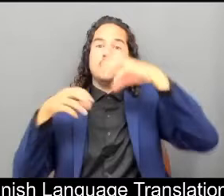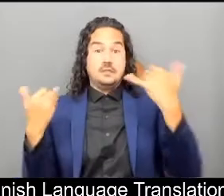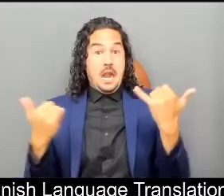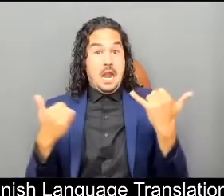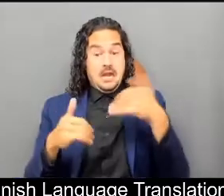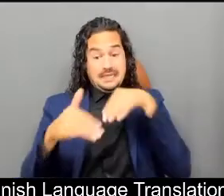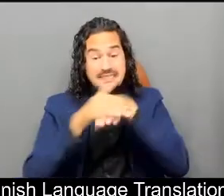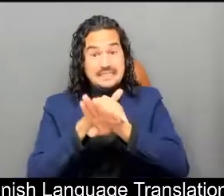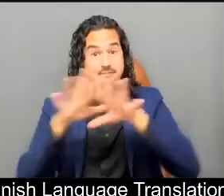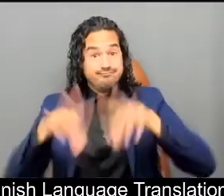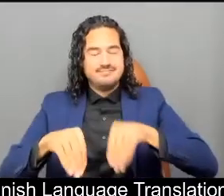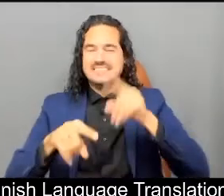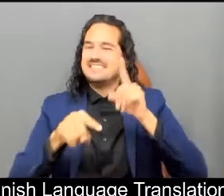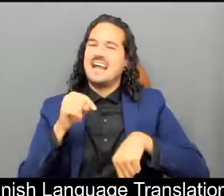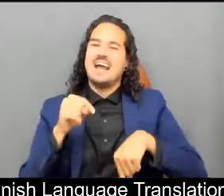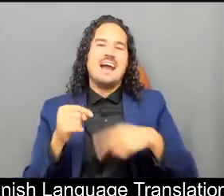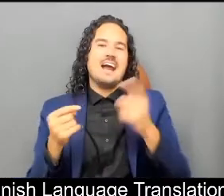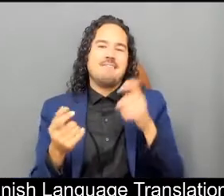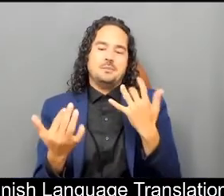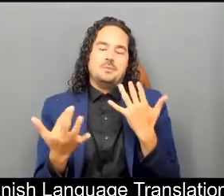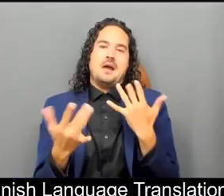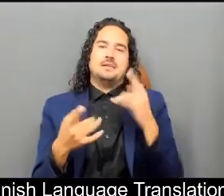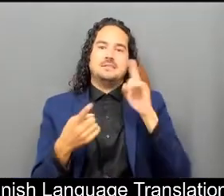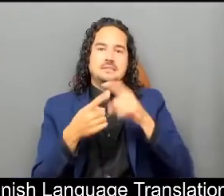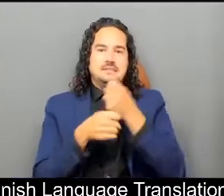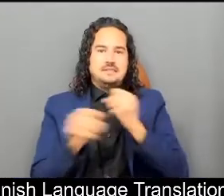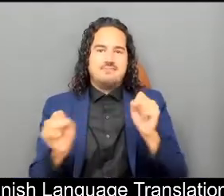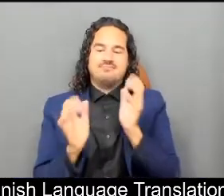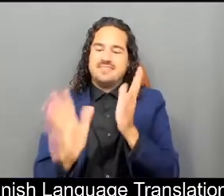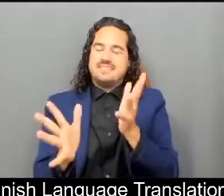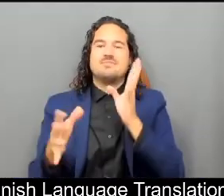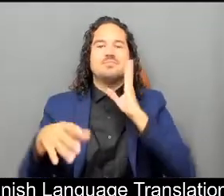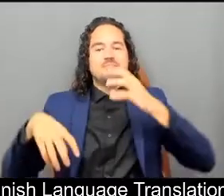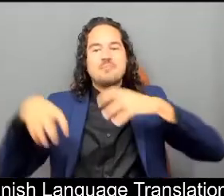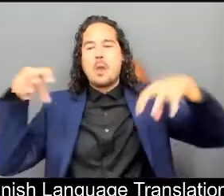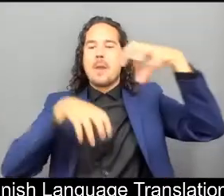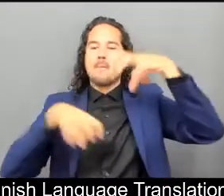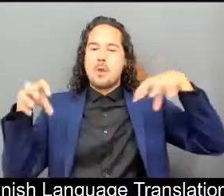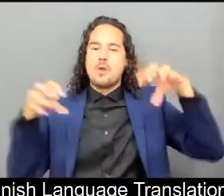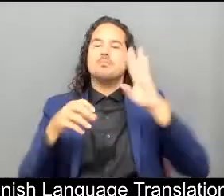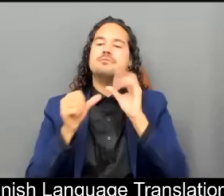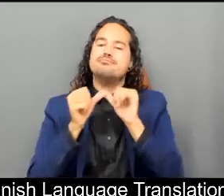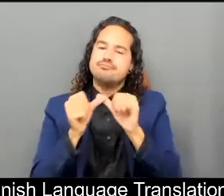hit up on more plan for the mop-up and how that's going to go. Thank you.